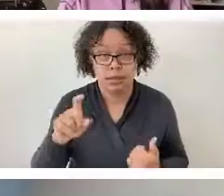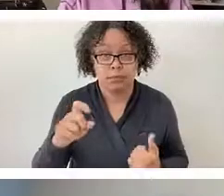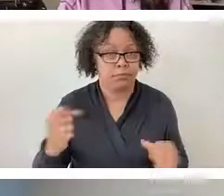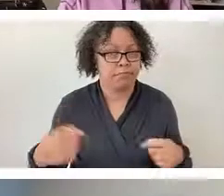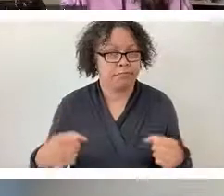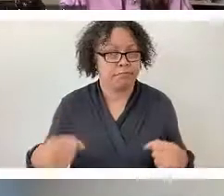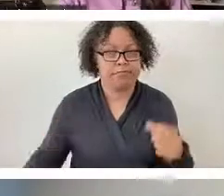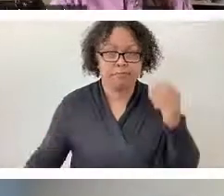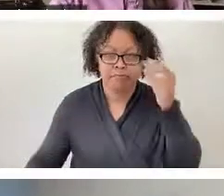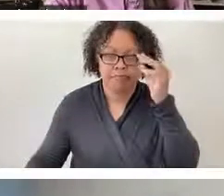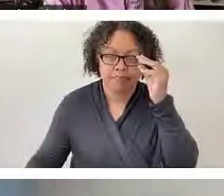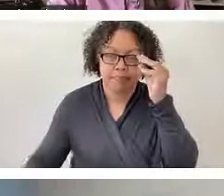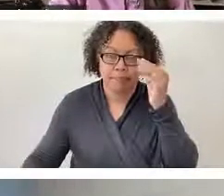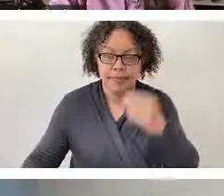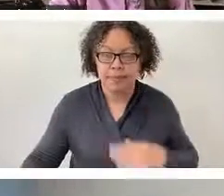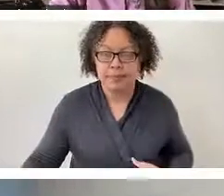Yeah.